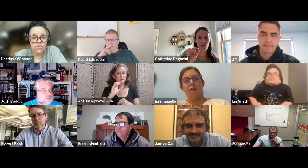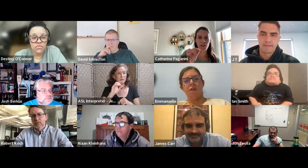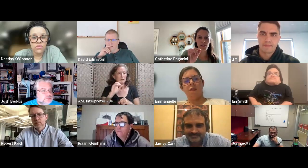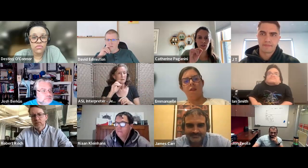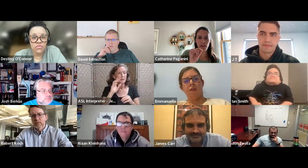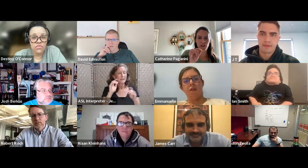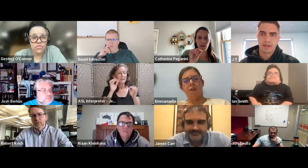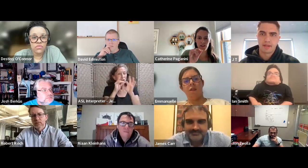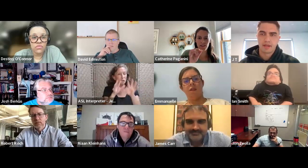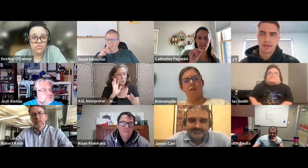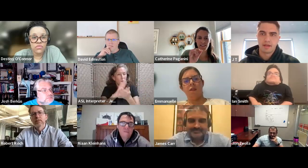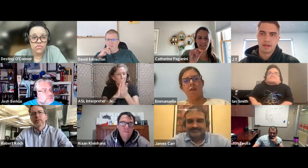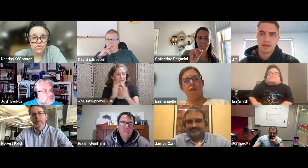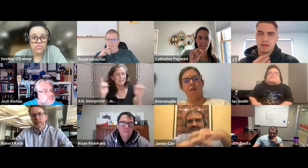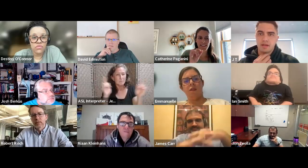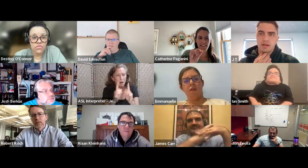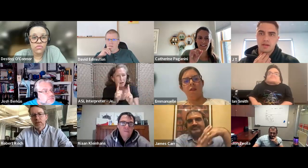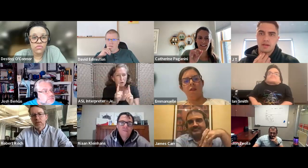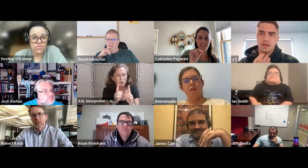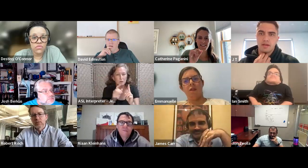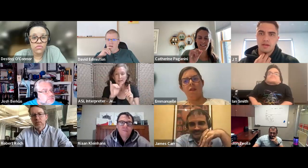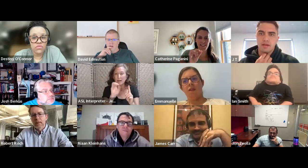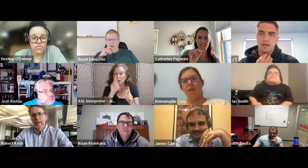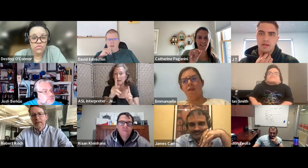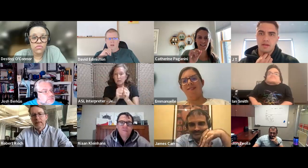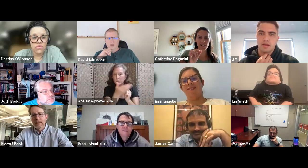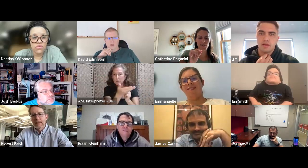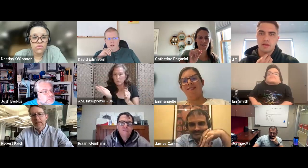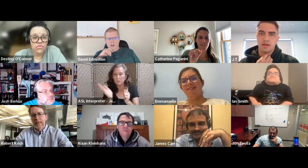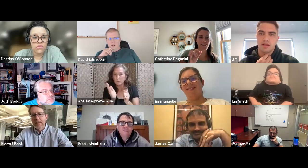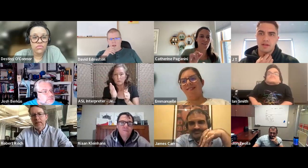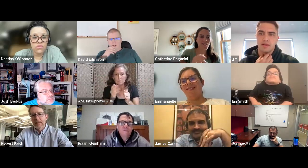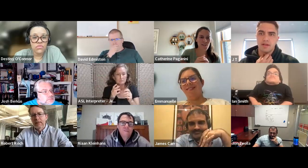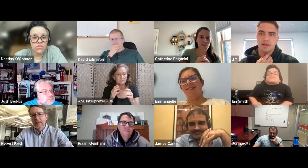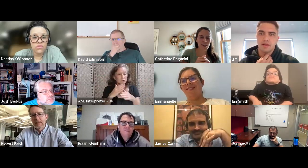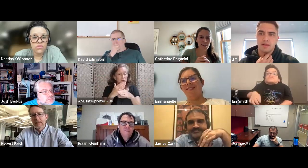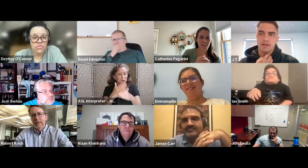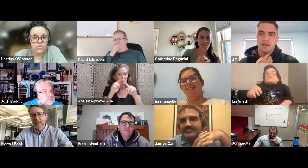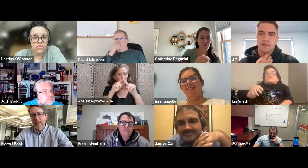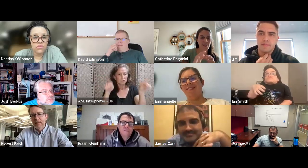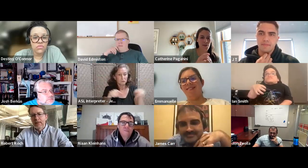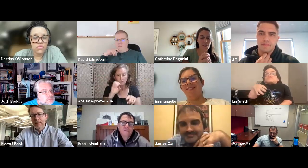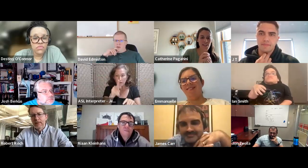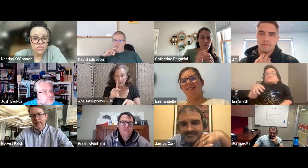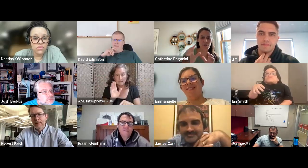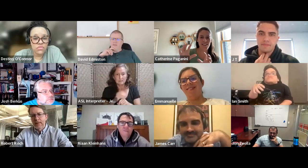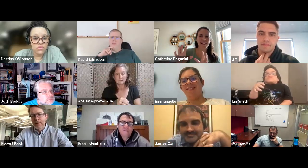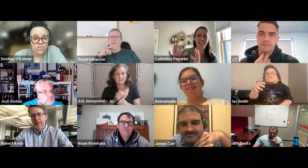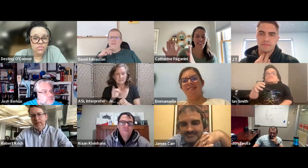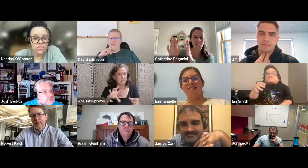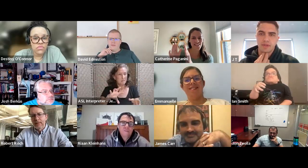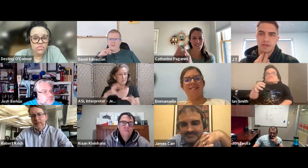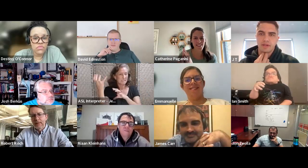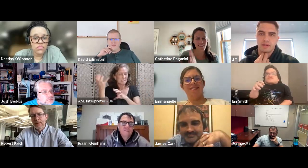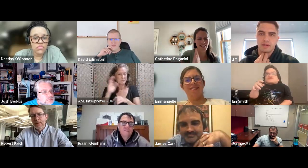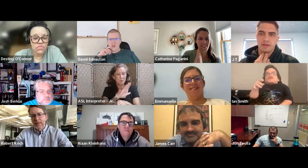lot smaller. So I don't know how does, let's ask. Does screen sharing mess up things, or is it,